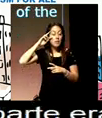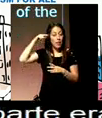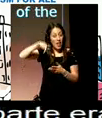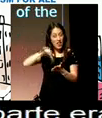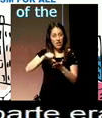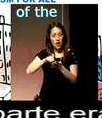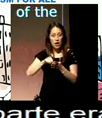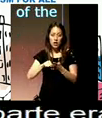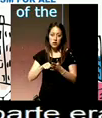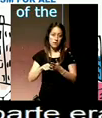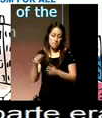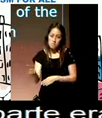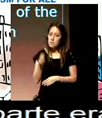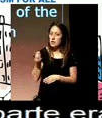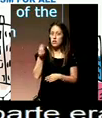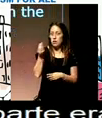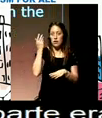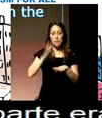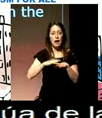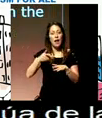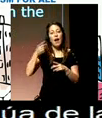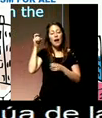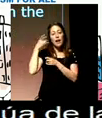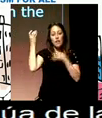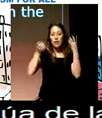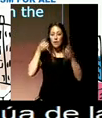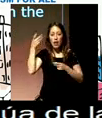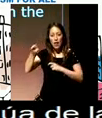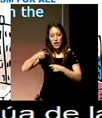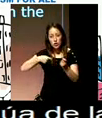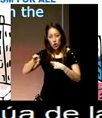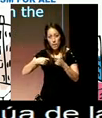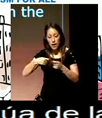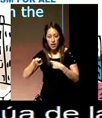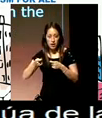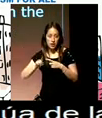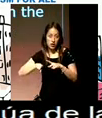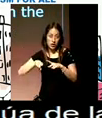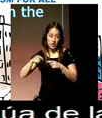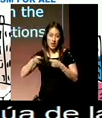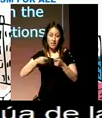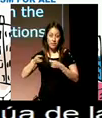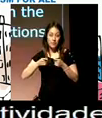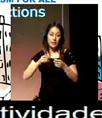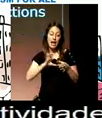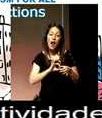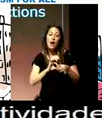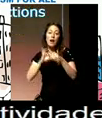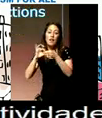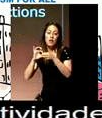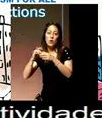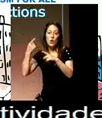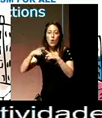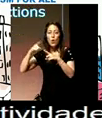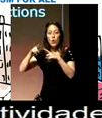historical with the historical and cultural attractions. And of course, by this, to create business development